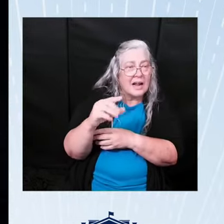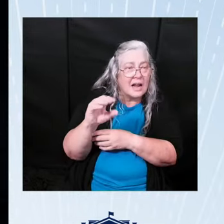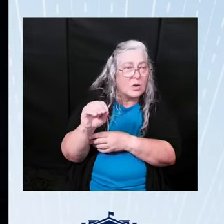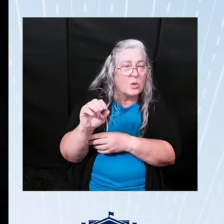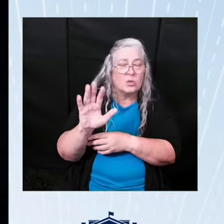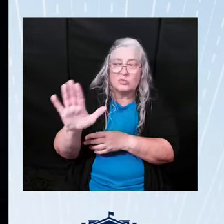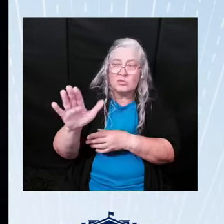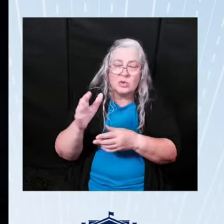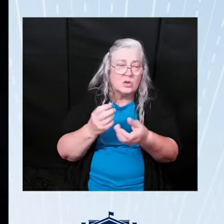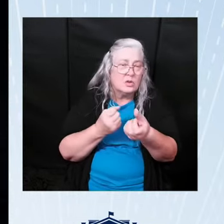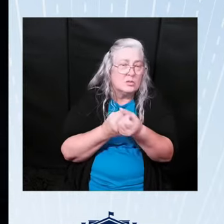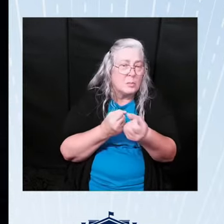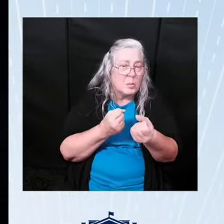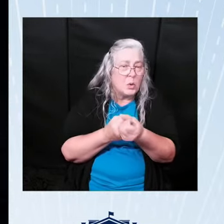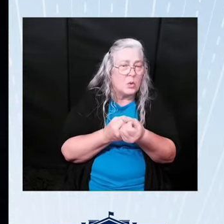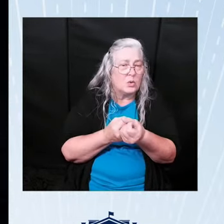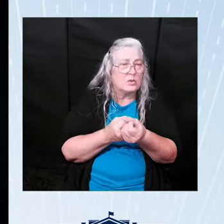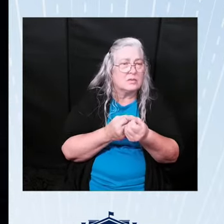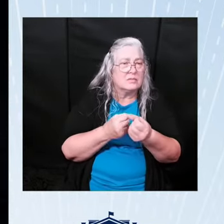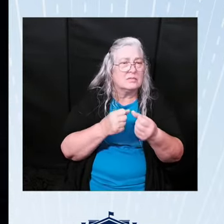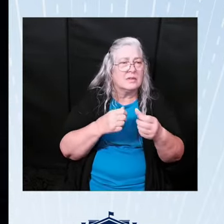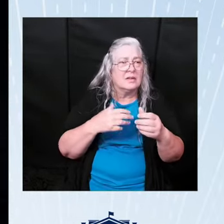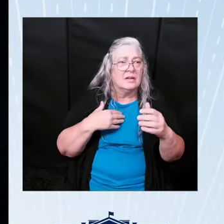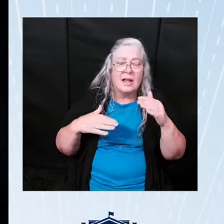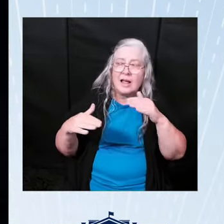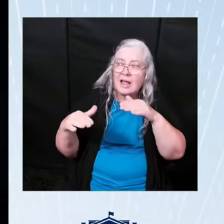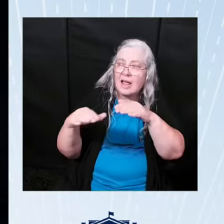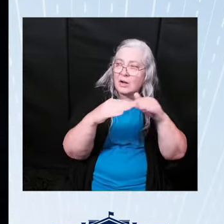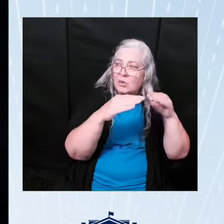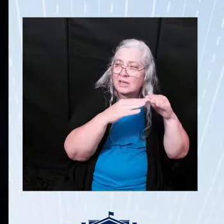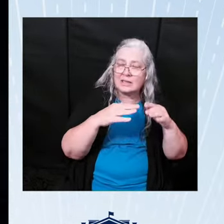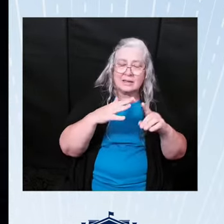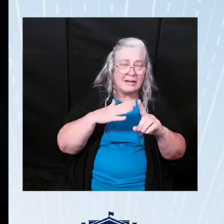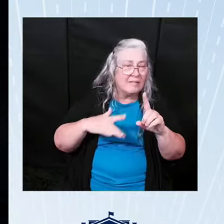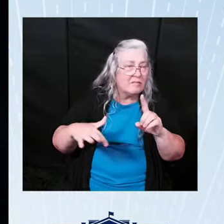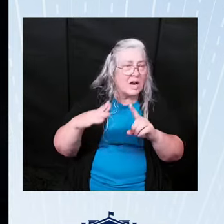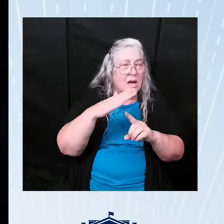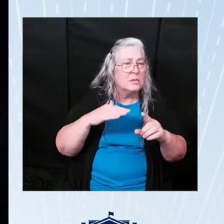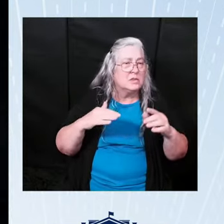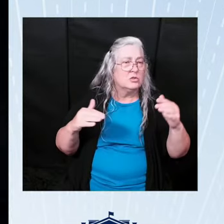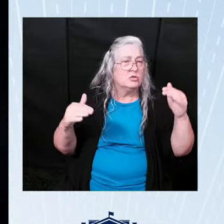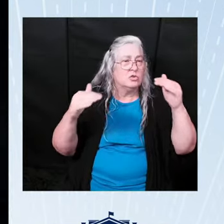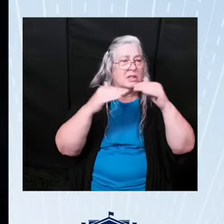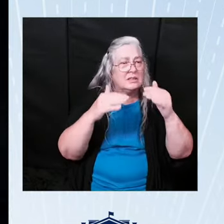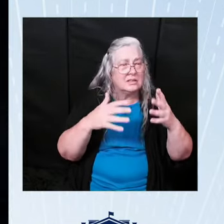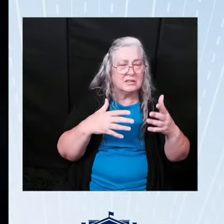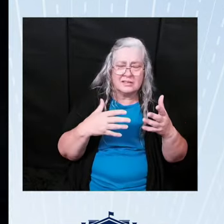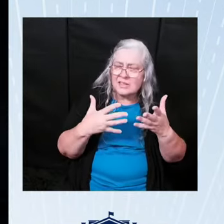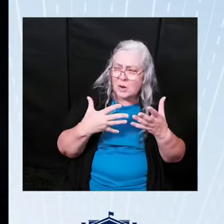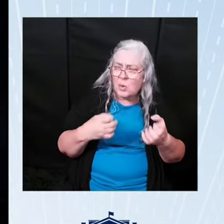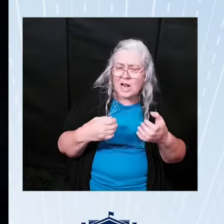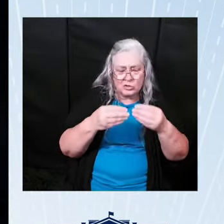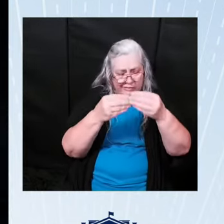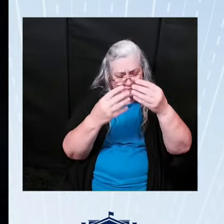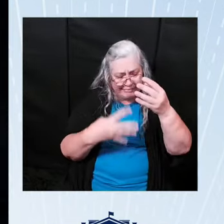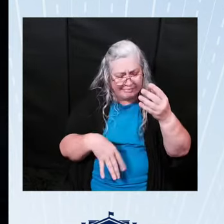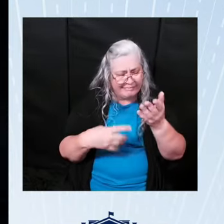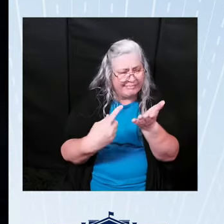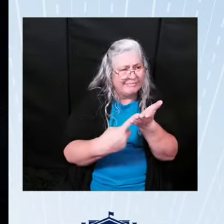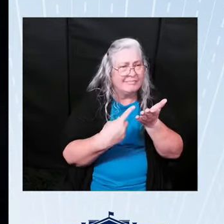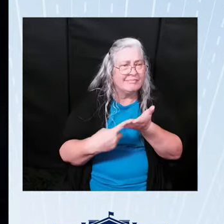justice. I want to talk a little bit about a few of those things, but I think it's really important for us to think